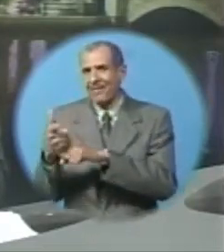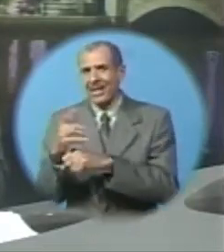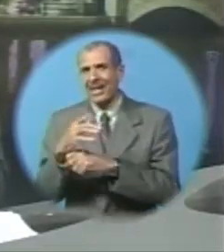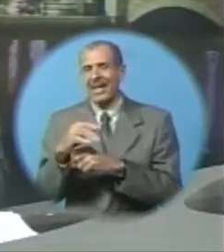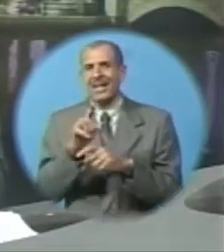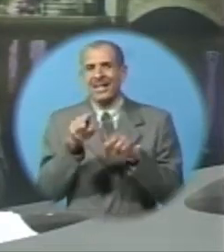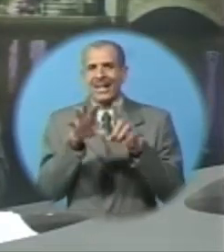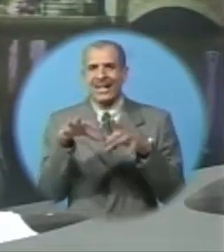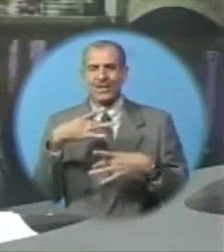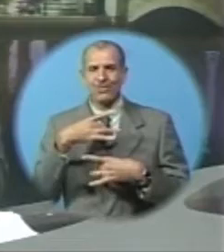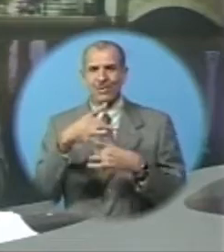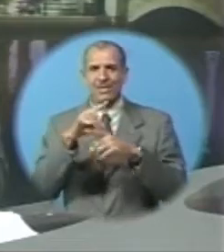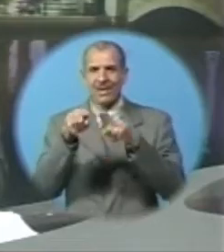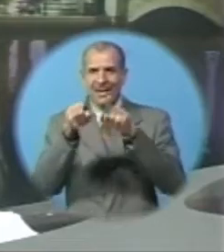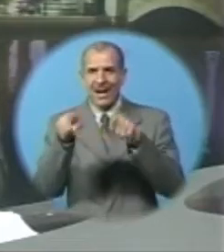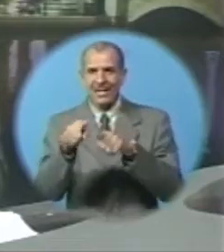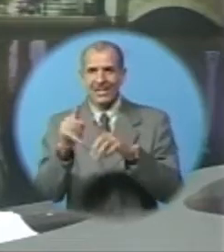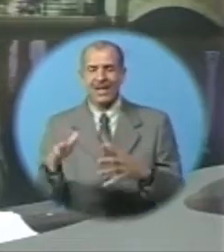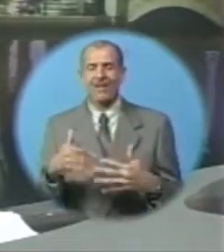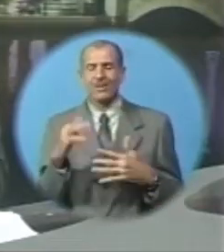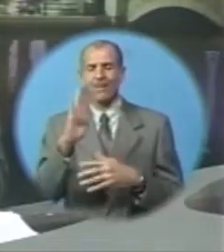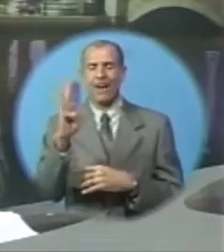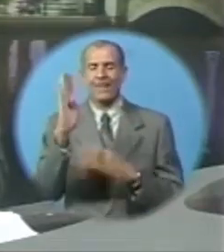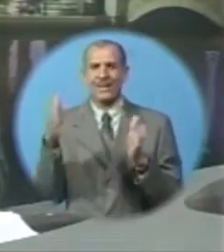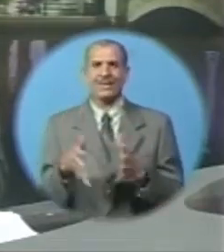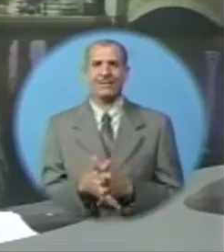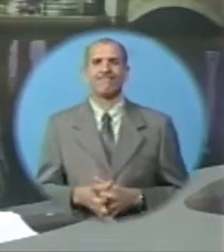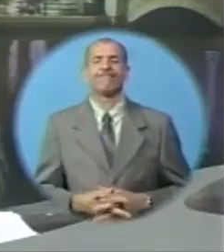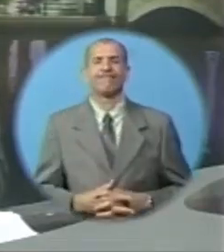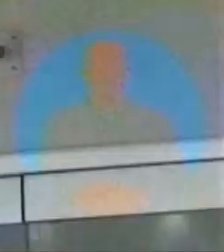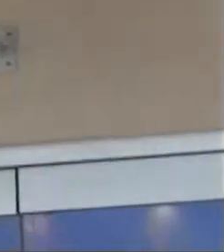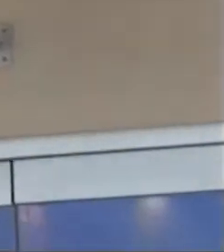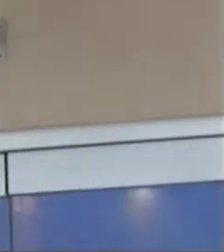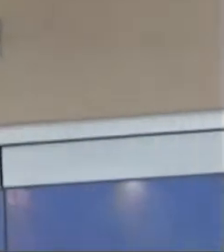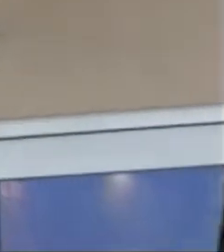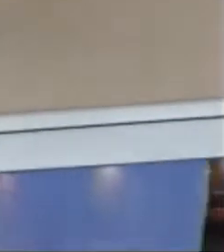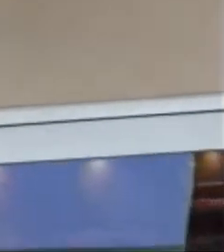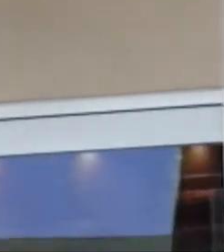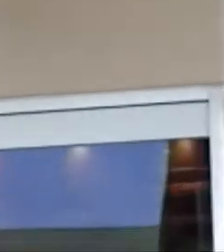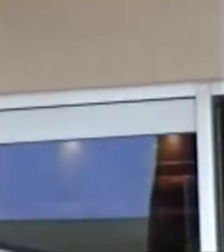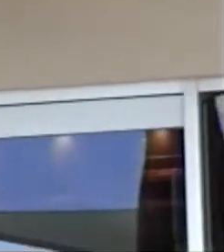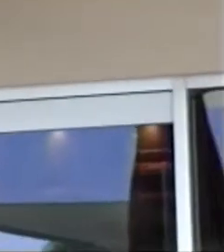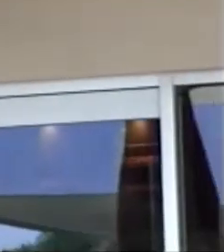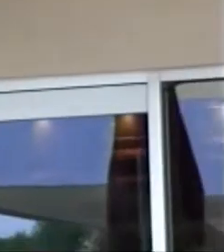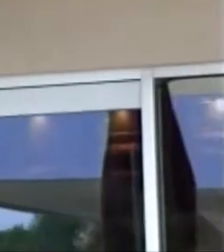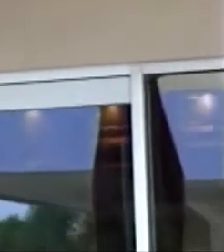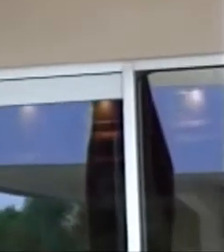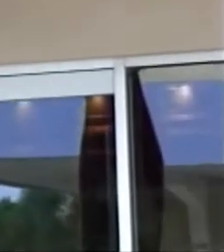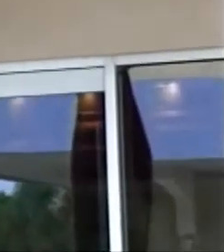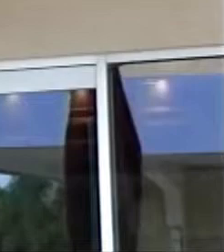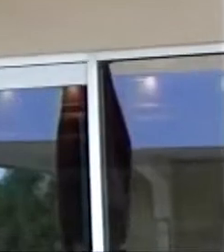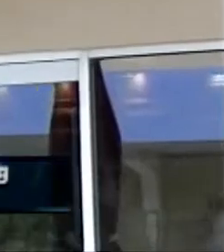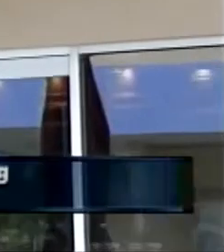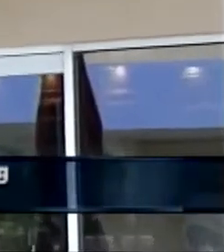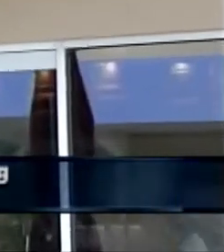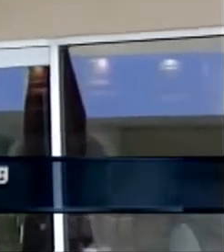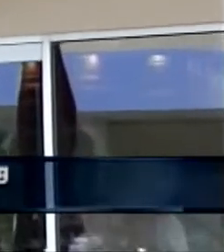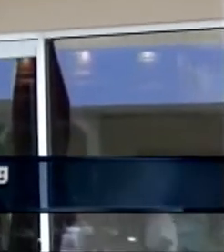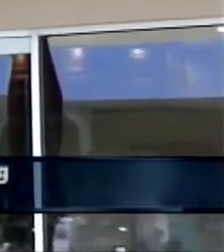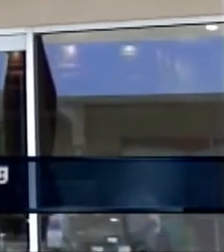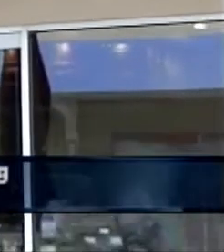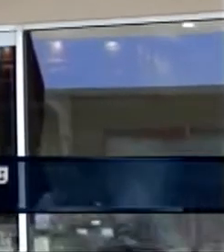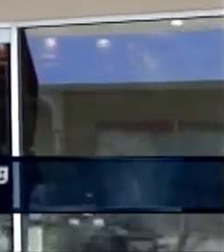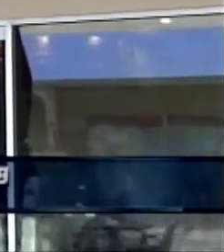of coffee-loving Barbadians. Lisa Lord reports. Over the last 11 years, Coffee Bean Inc. has